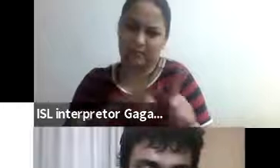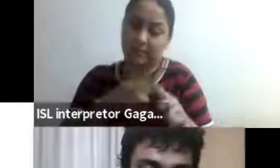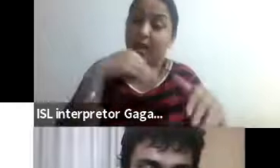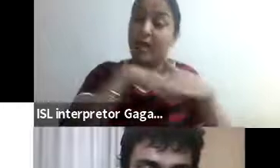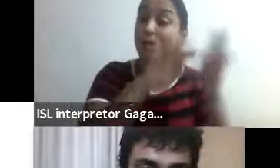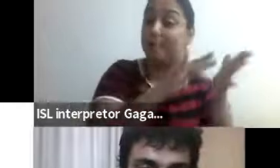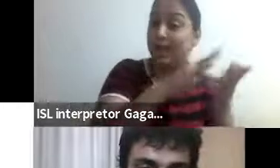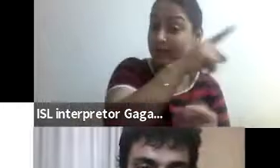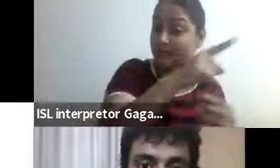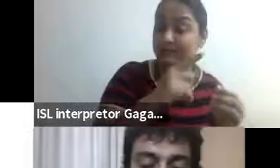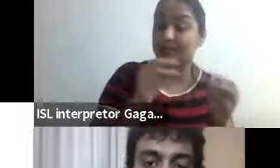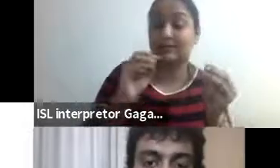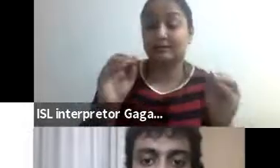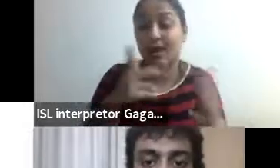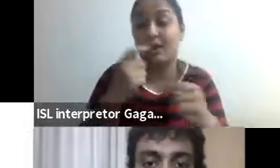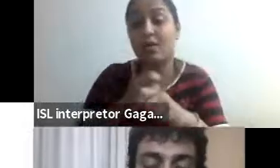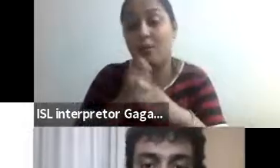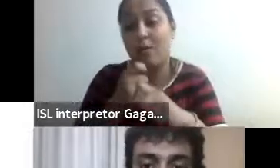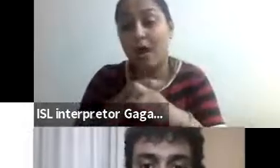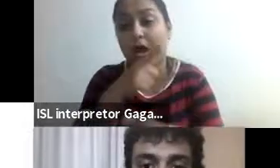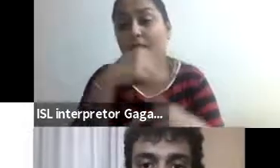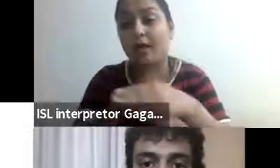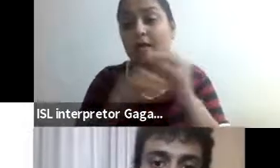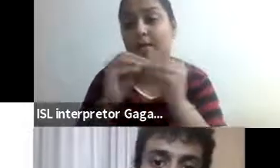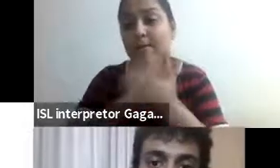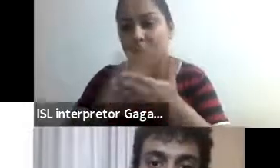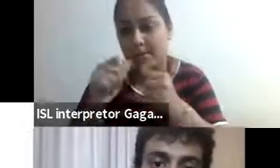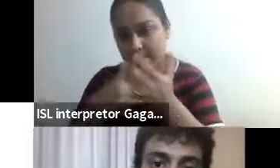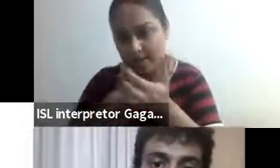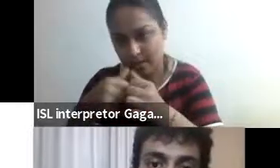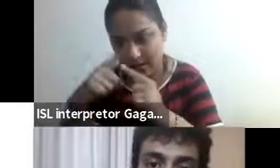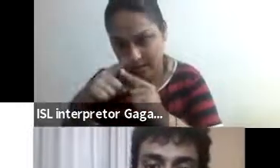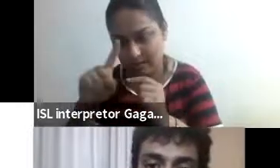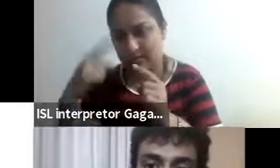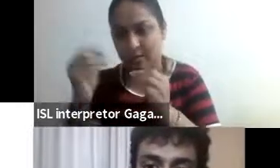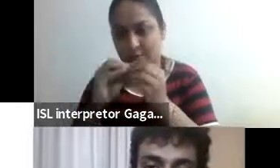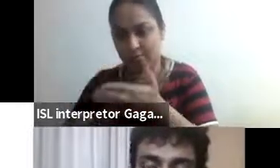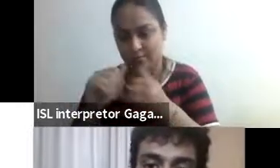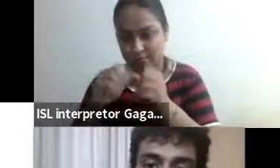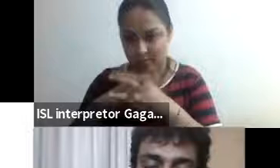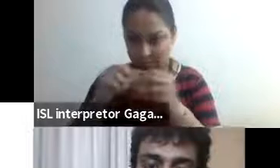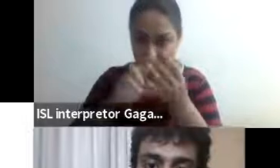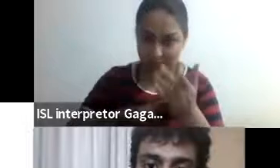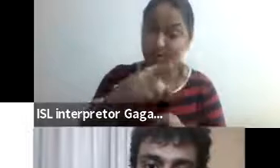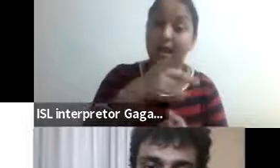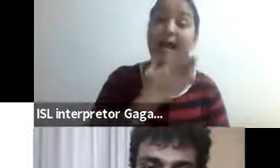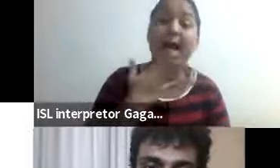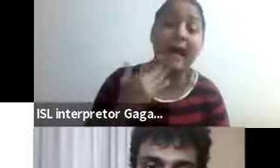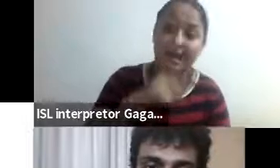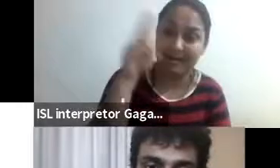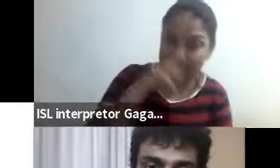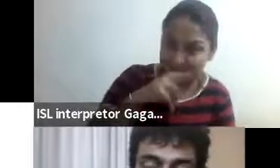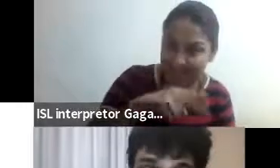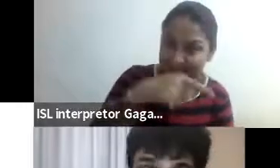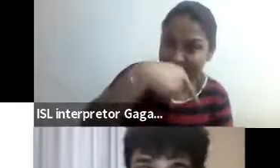Bhavan. And as you can see here, she's using mainly the colors that she was probably used to when